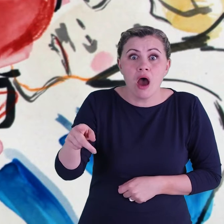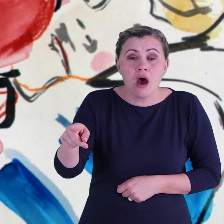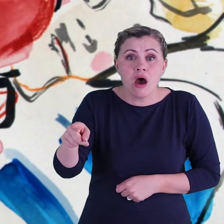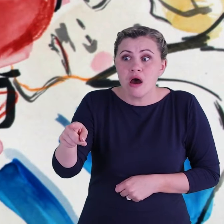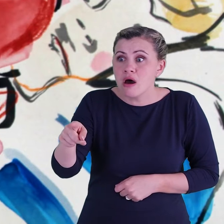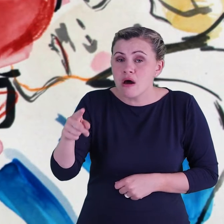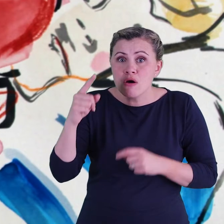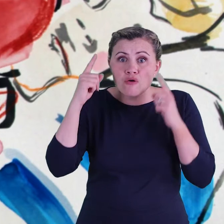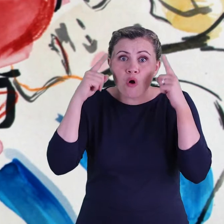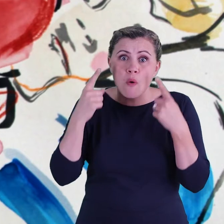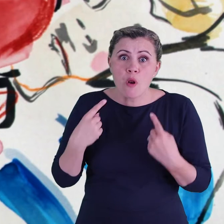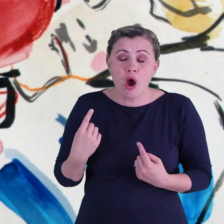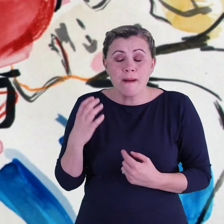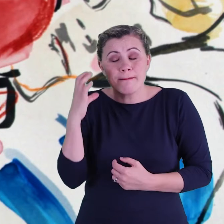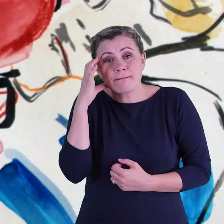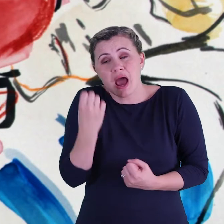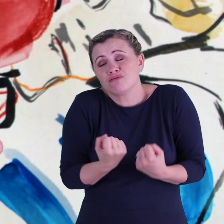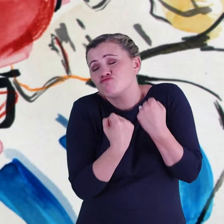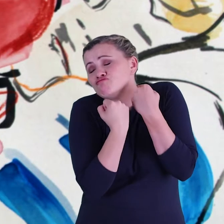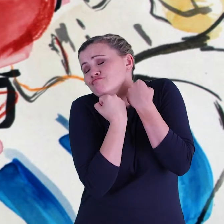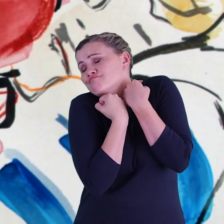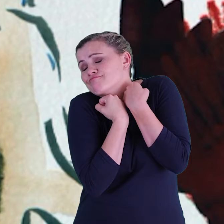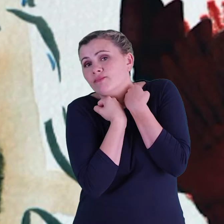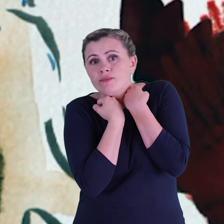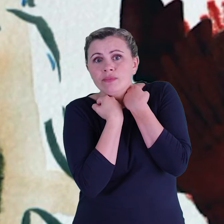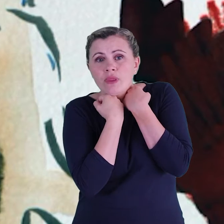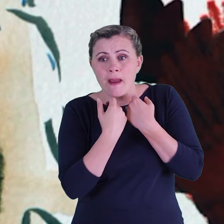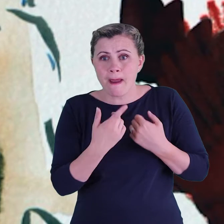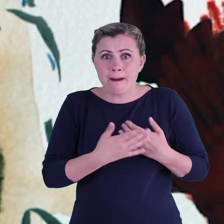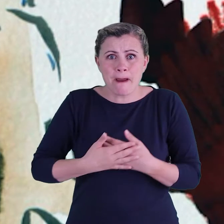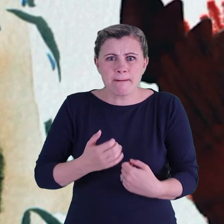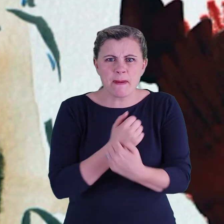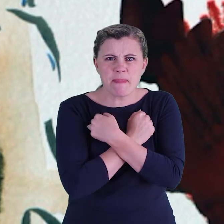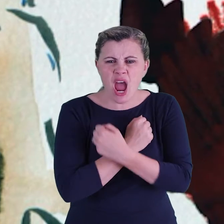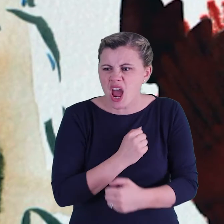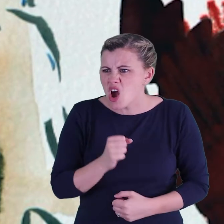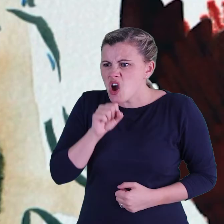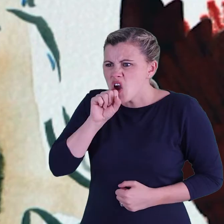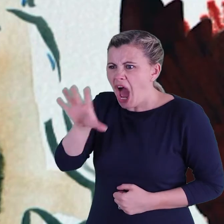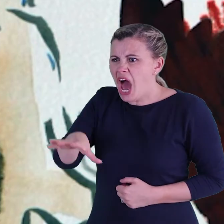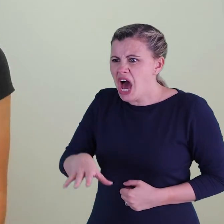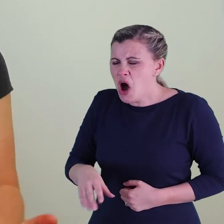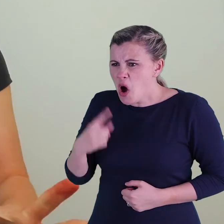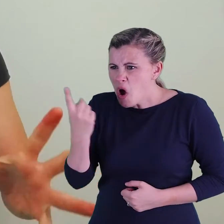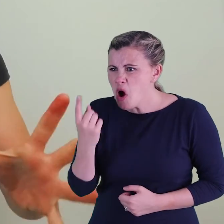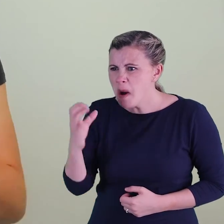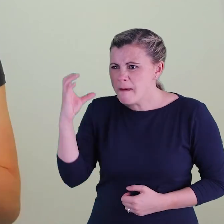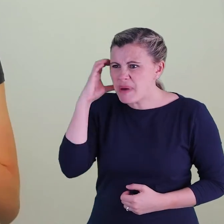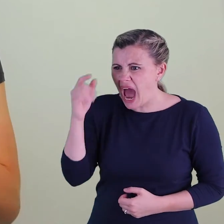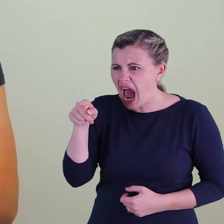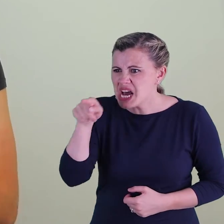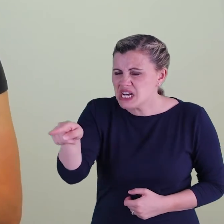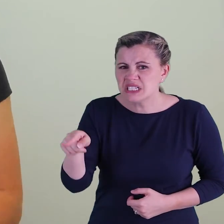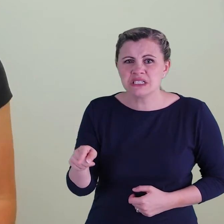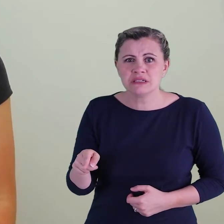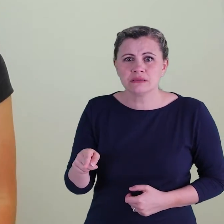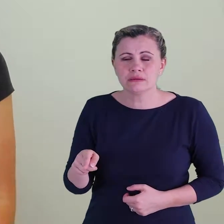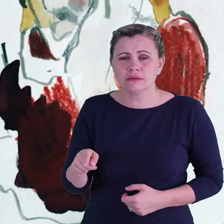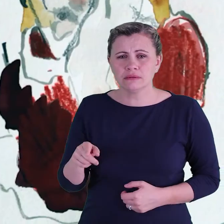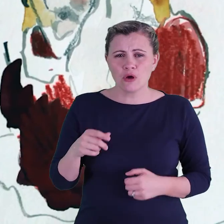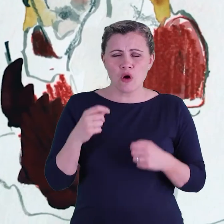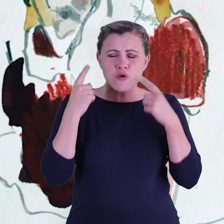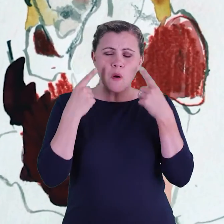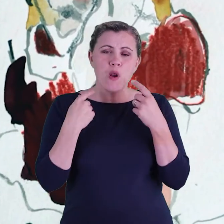little girl. Well, good grief. "Who's sleeping in my bed?" roared a brave Baby